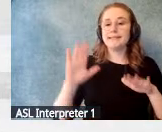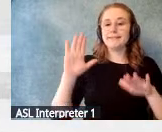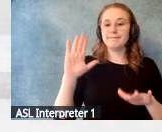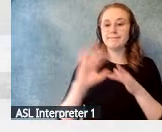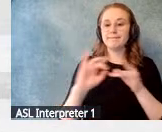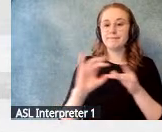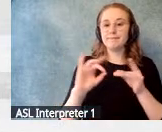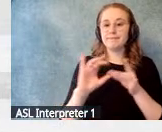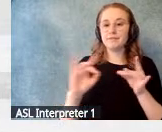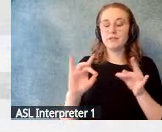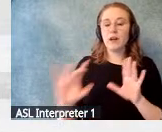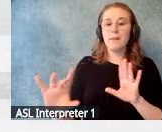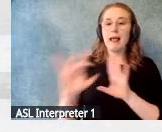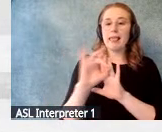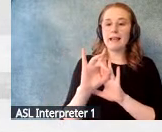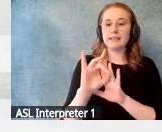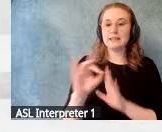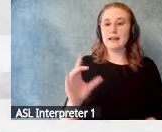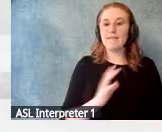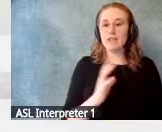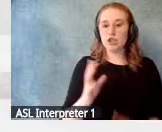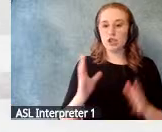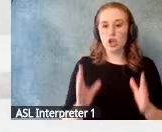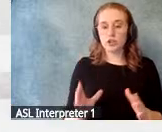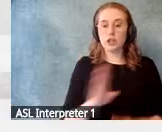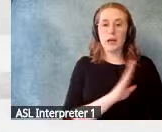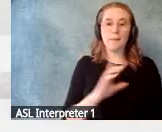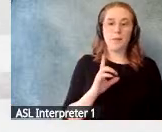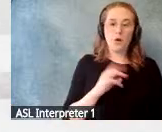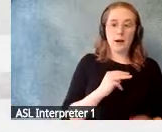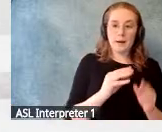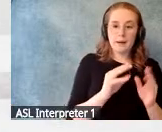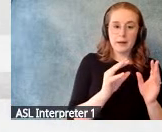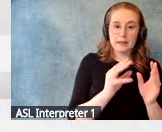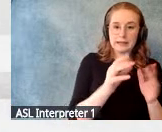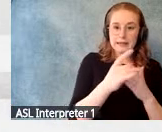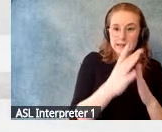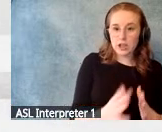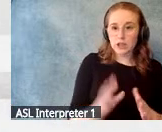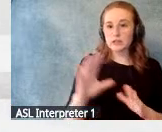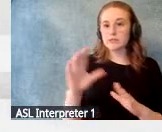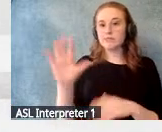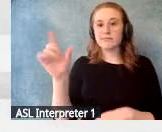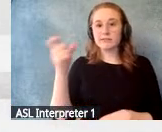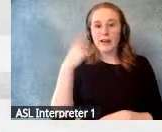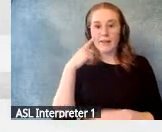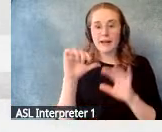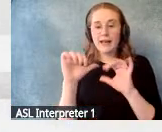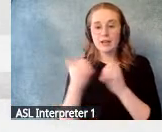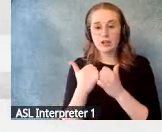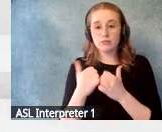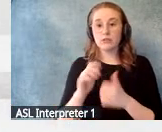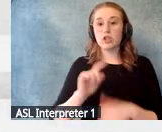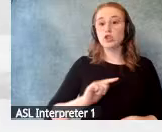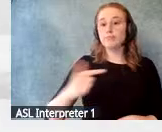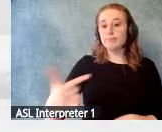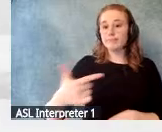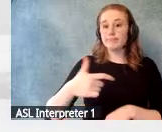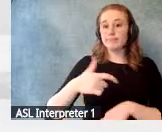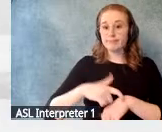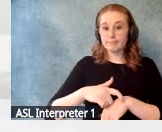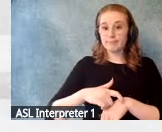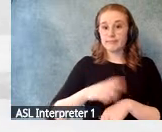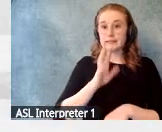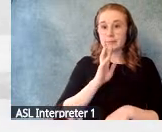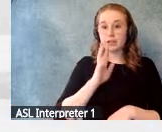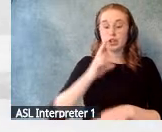elected officials, community board leaders, and government agencies. So when it's your turn to speak, your name will be called